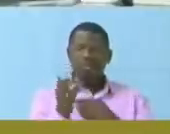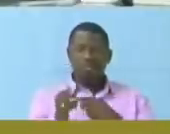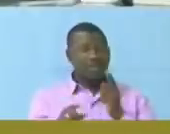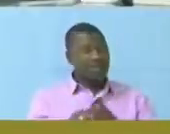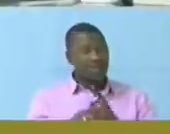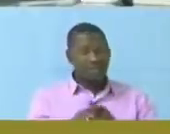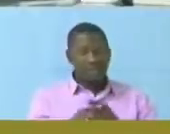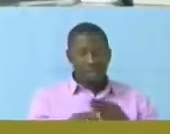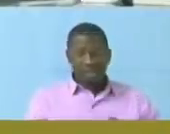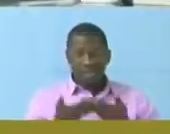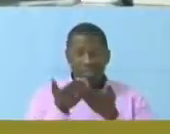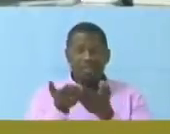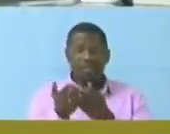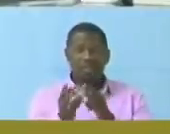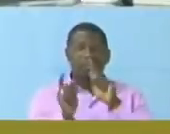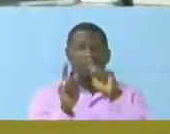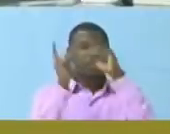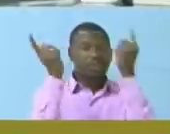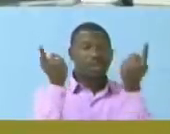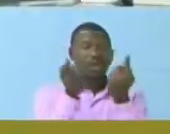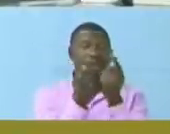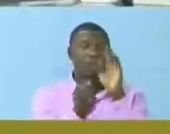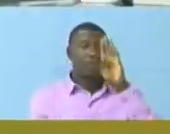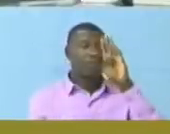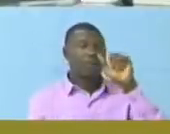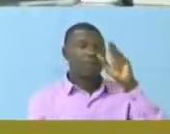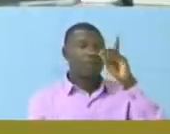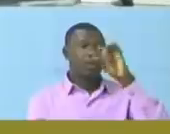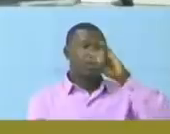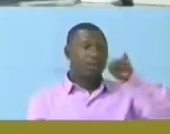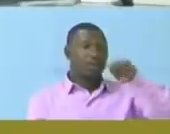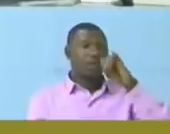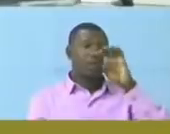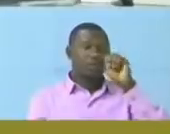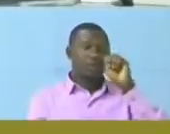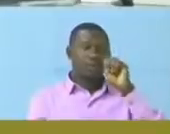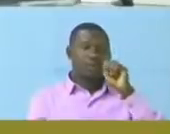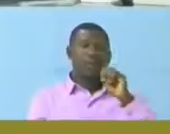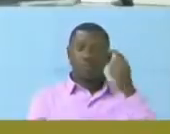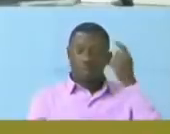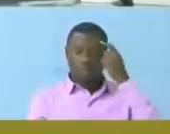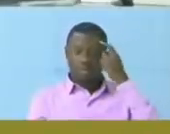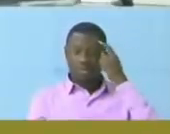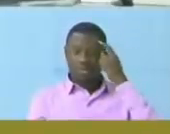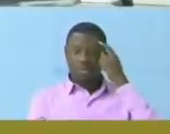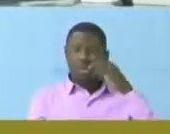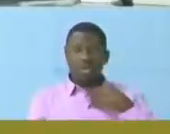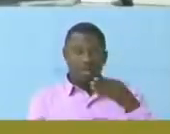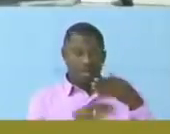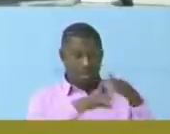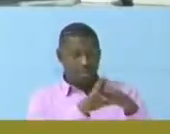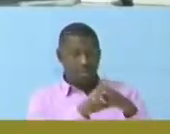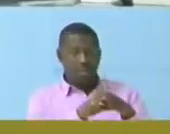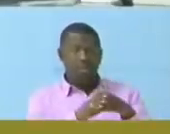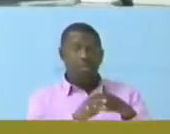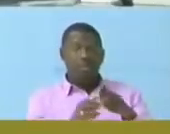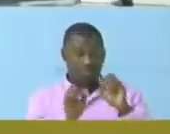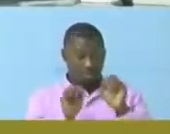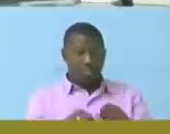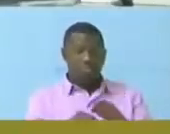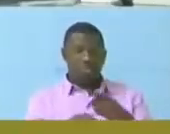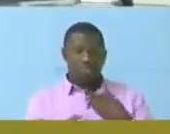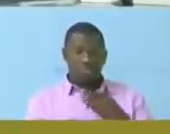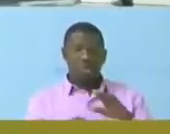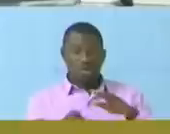to him. But I know their dismissal reads all their names. Probably you will see